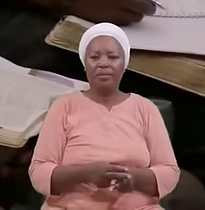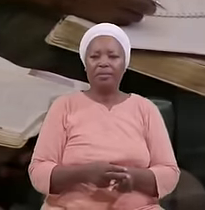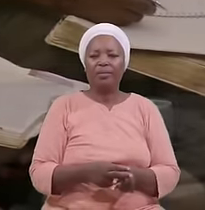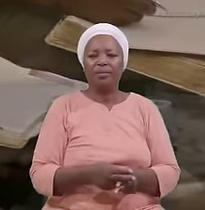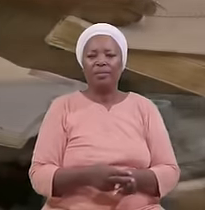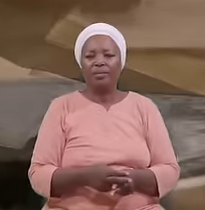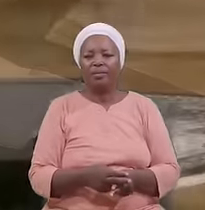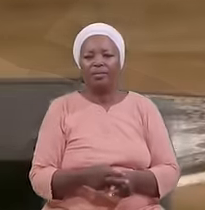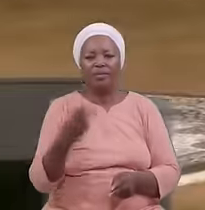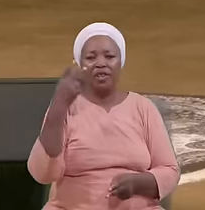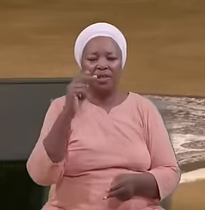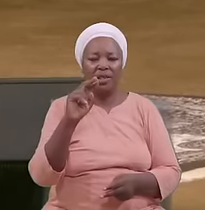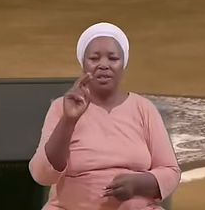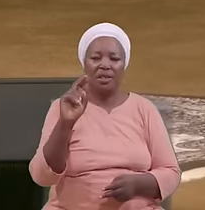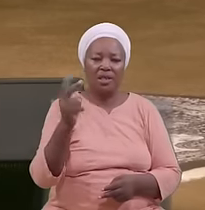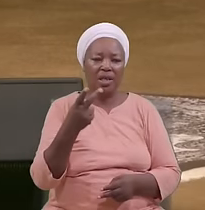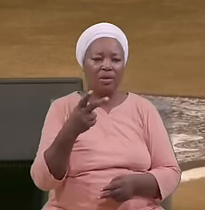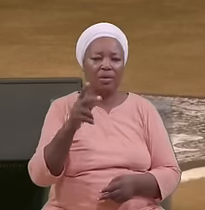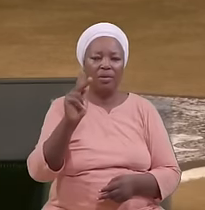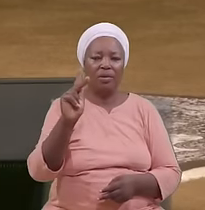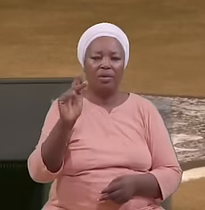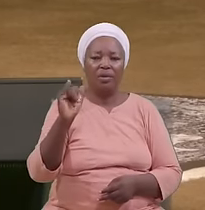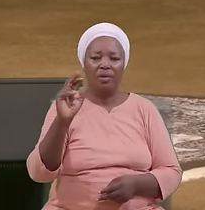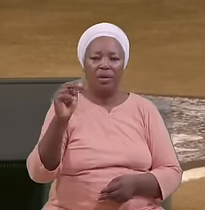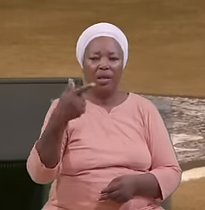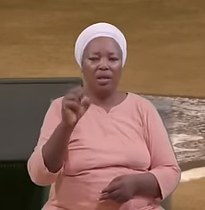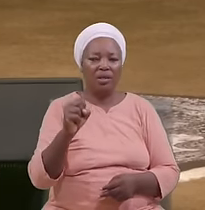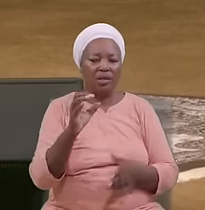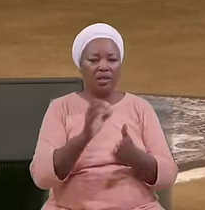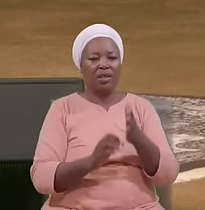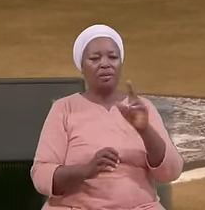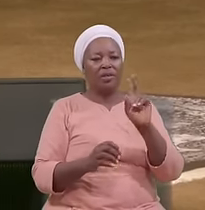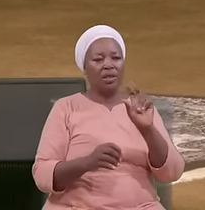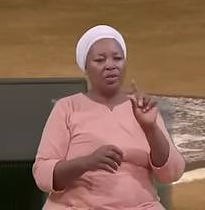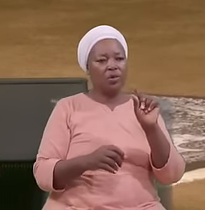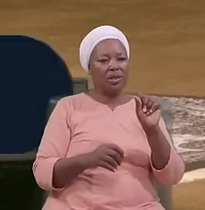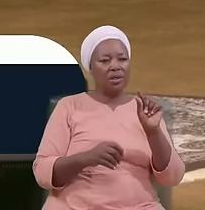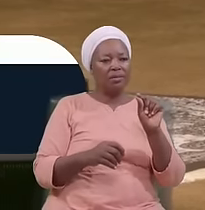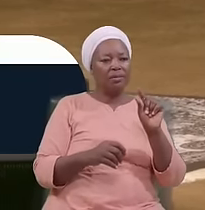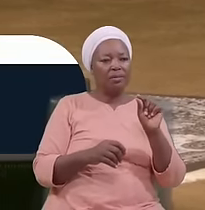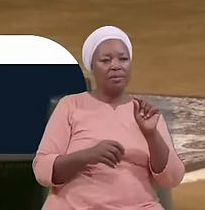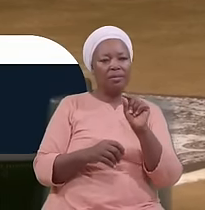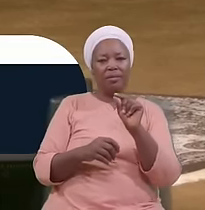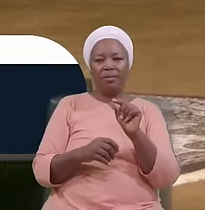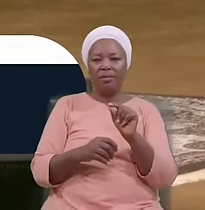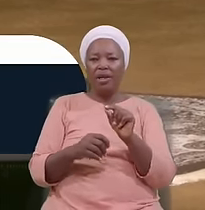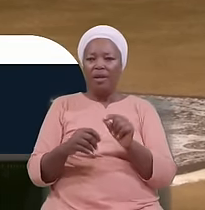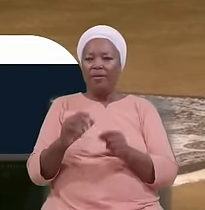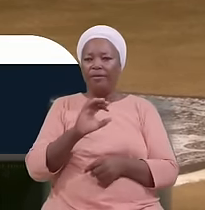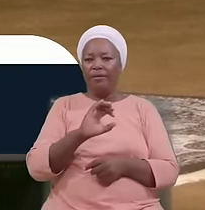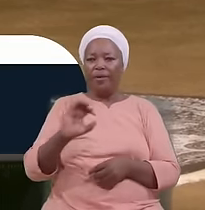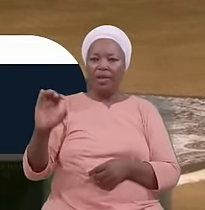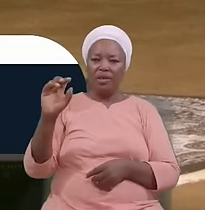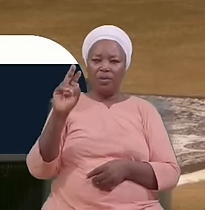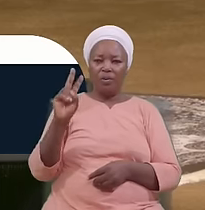Look at 2 Kings chapter 20. And I'm reading here from verse 1.